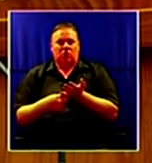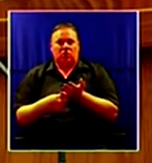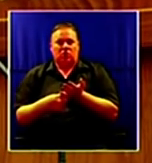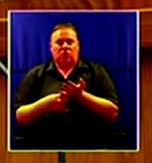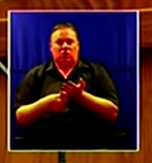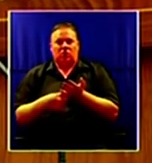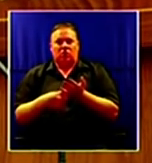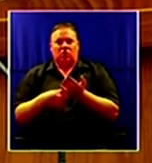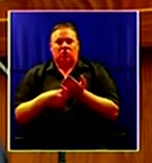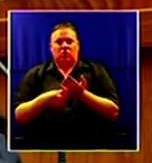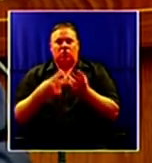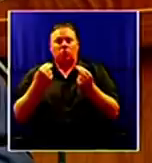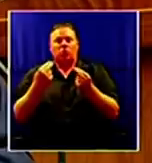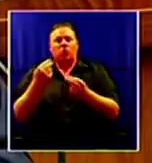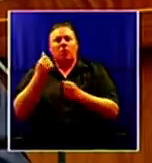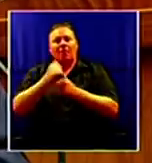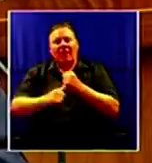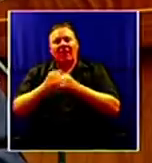settlement later this year.